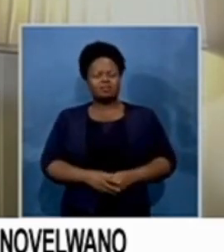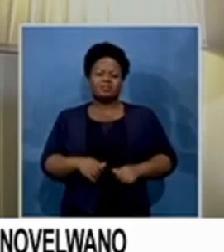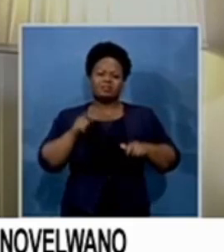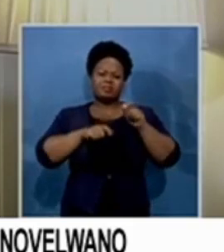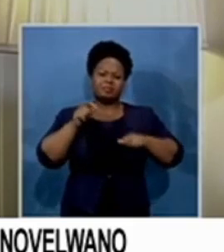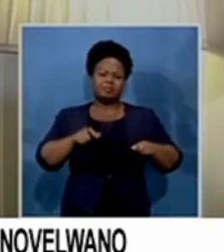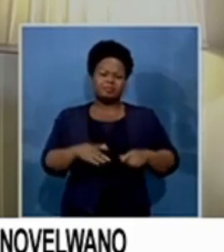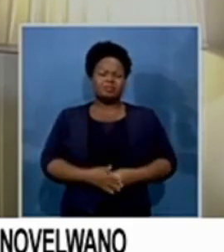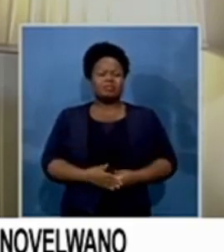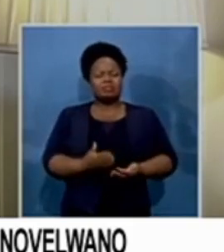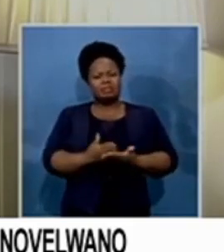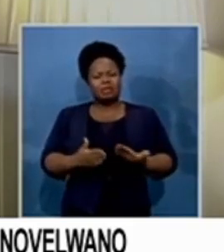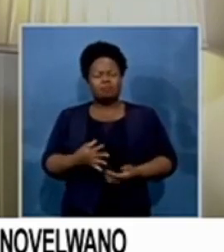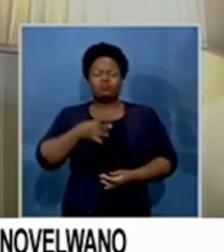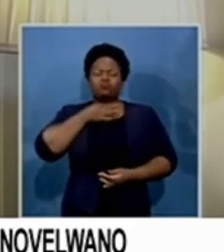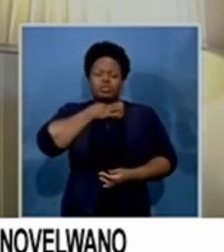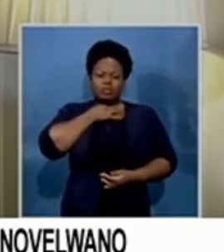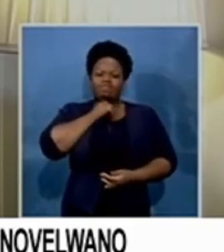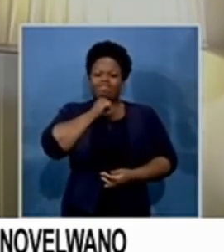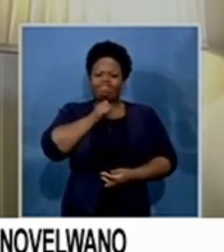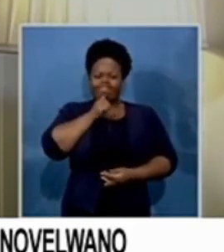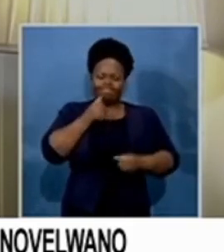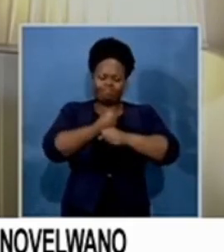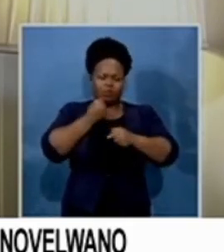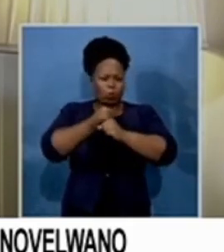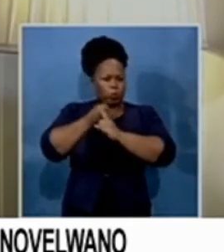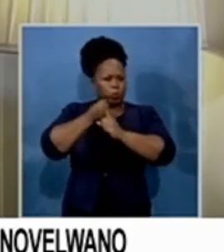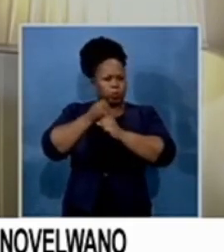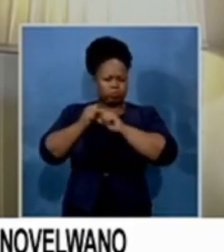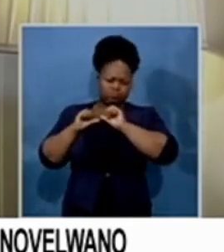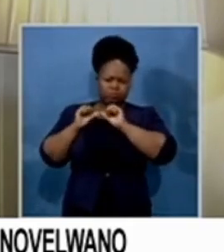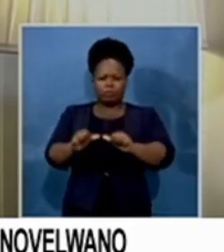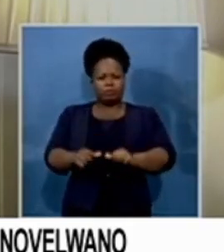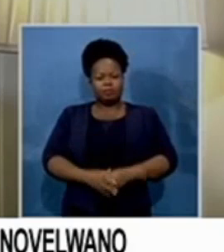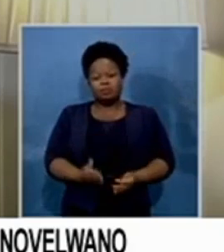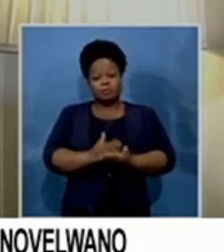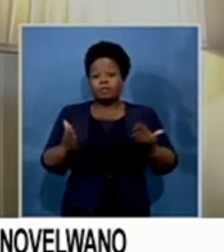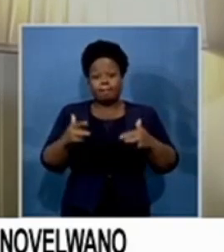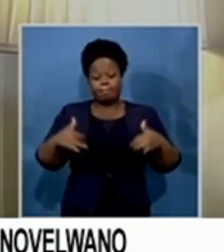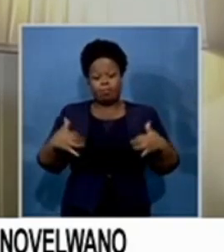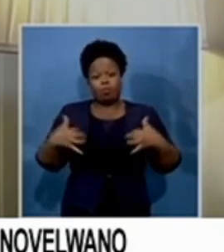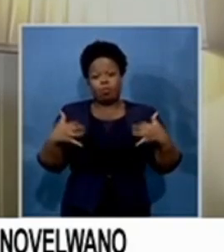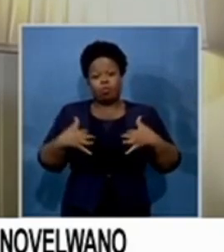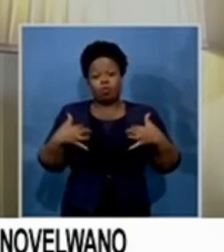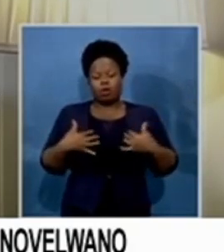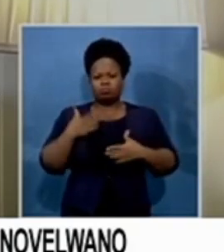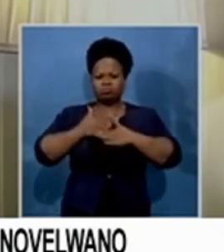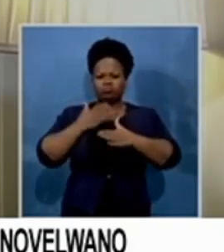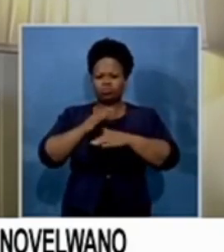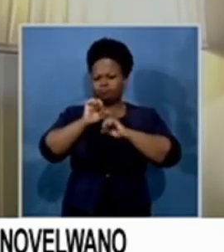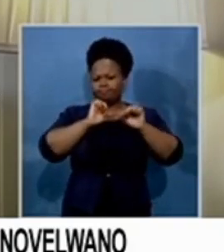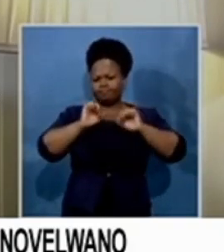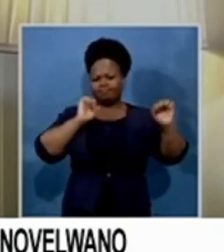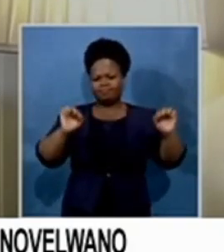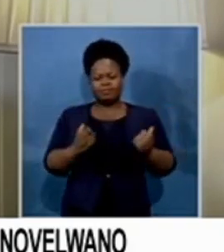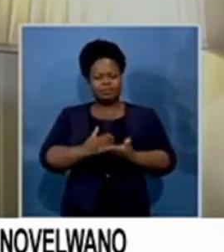make huge sacrifices. Many have been worried for their jobs. Many have